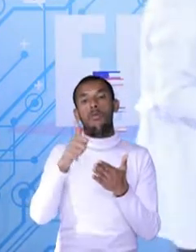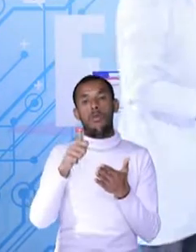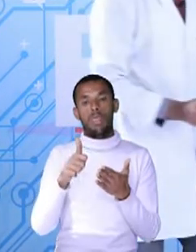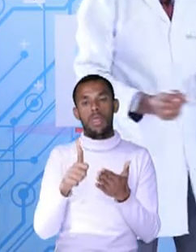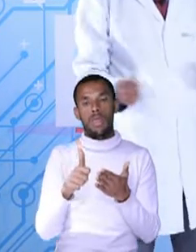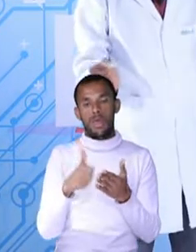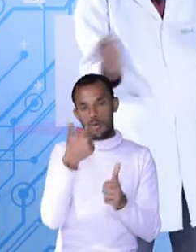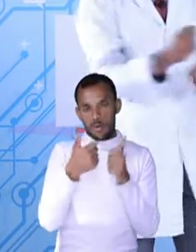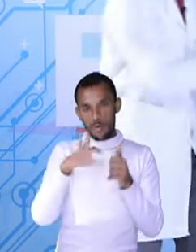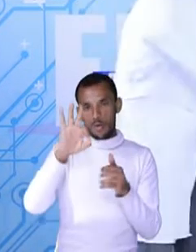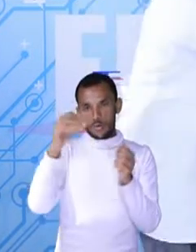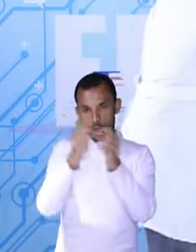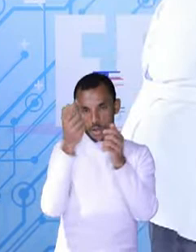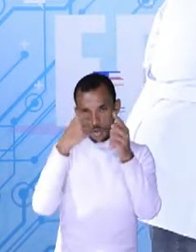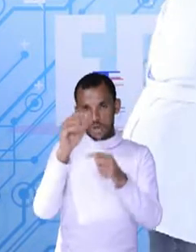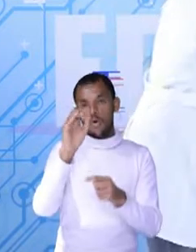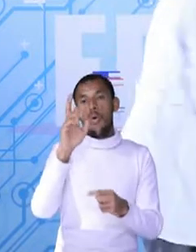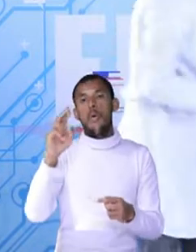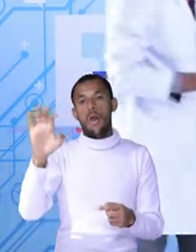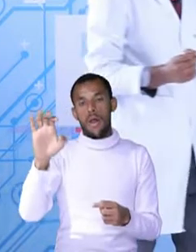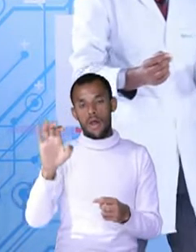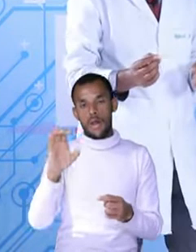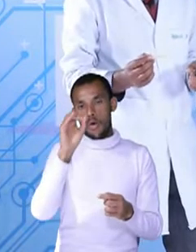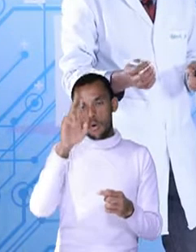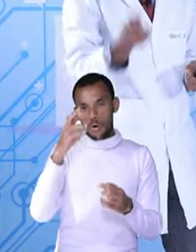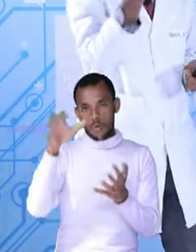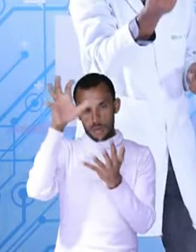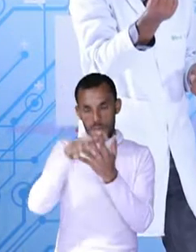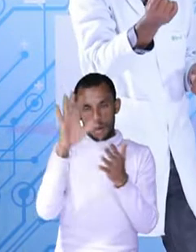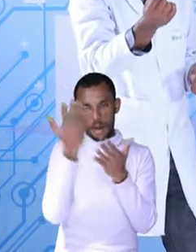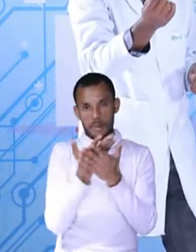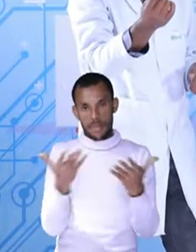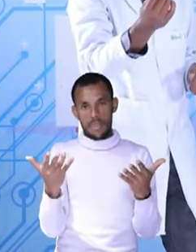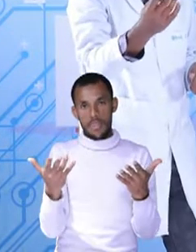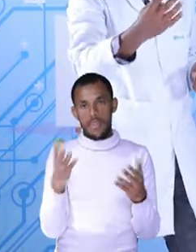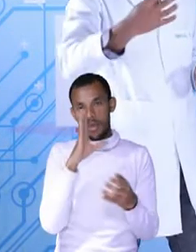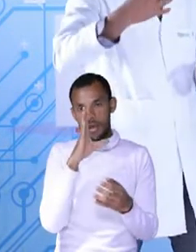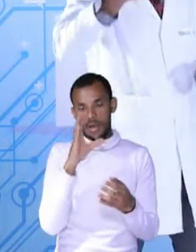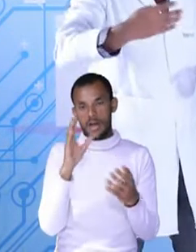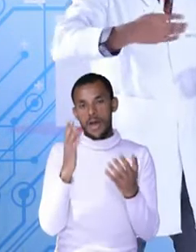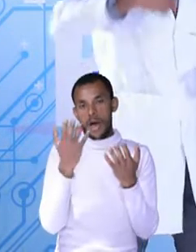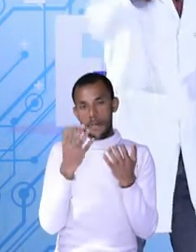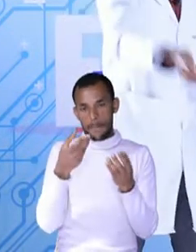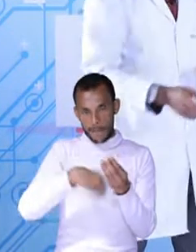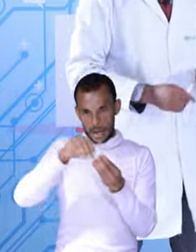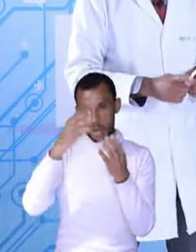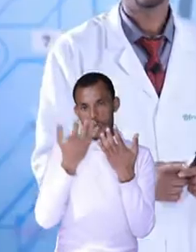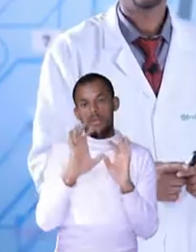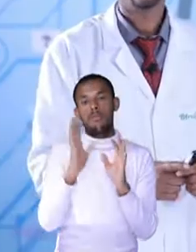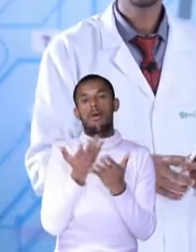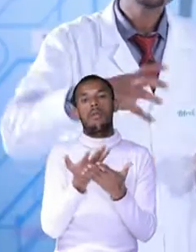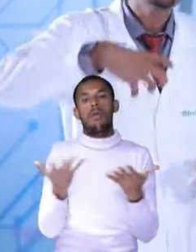Impurities which found together with what? The ore. Because ore contains element plus unwanted